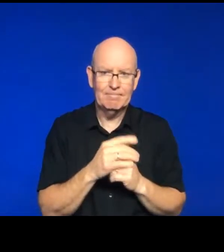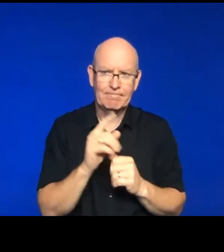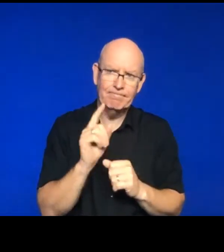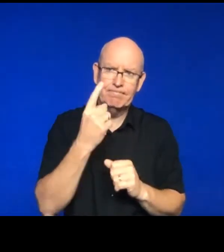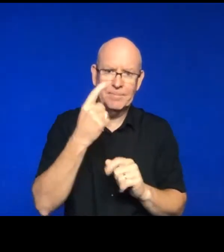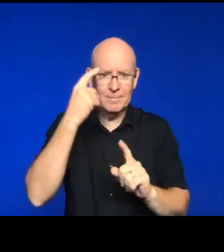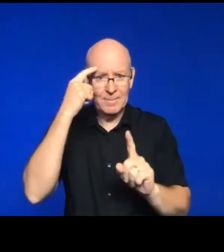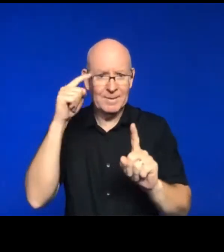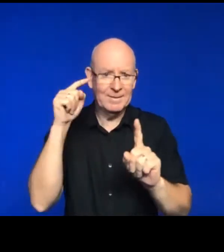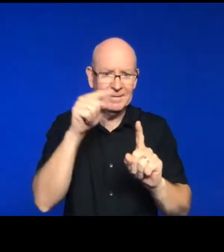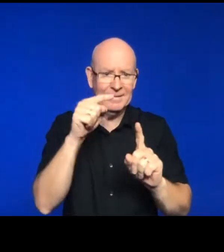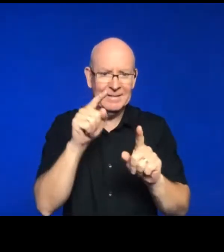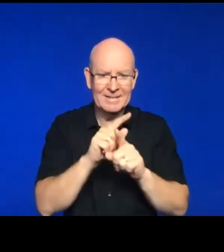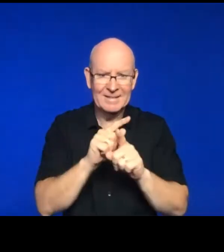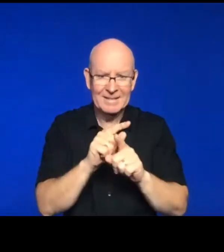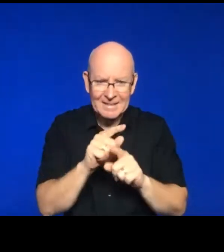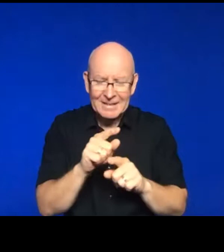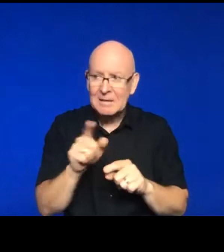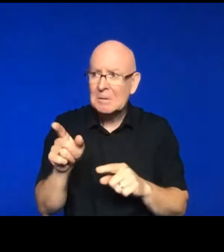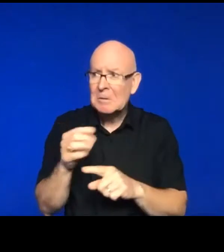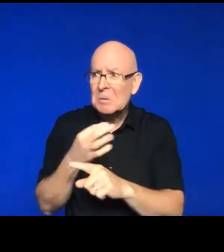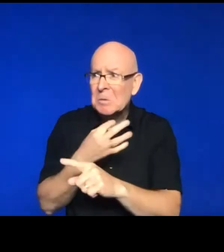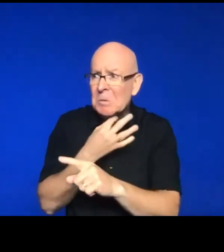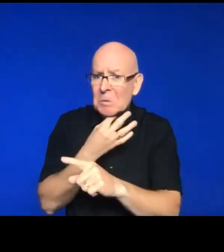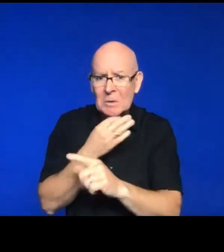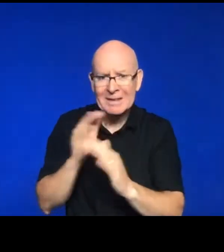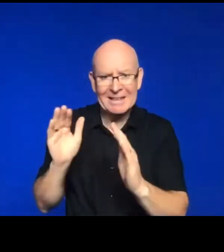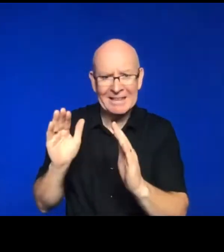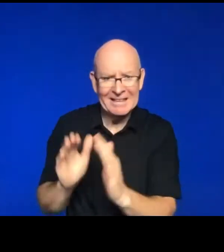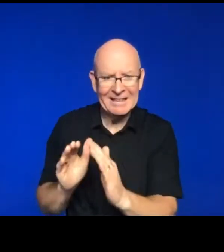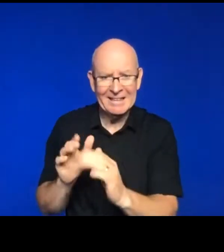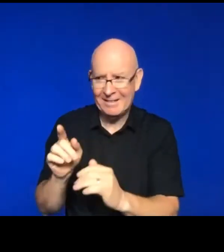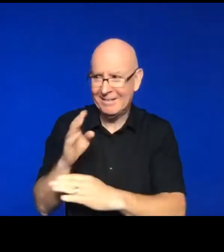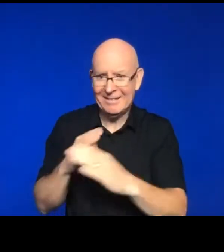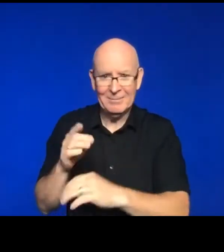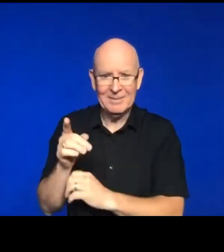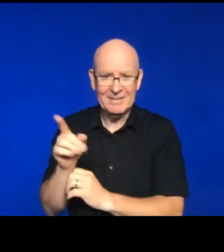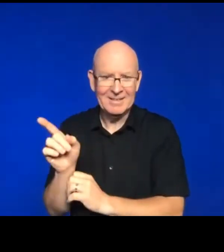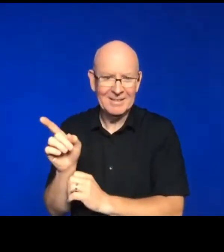disabilities are exposed to during the COVID-19